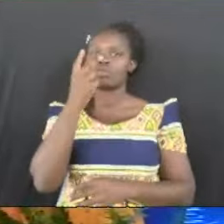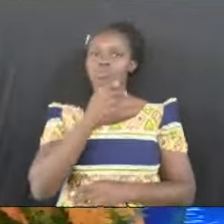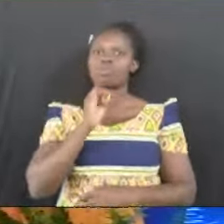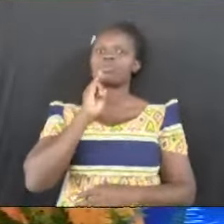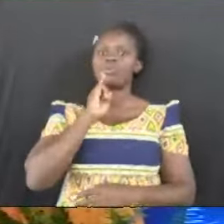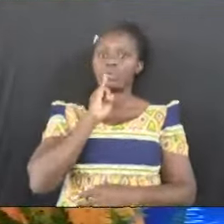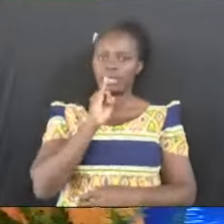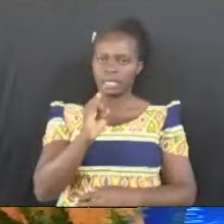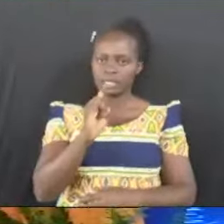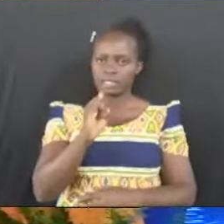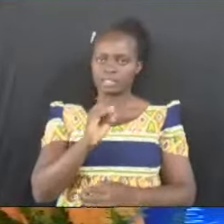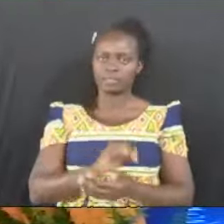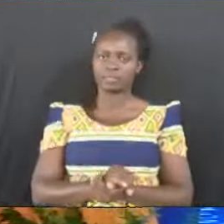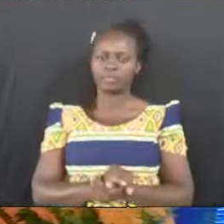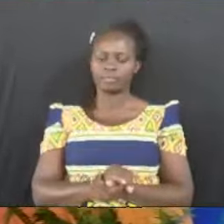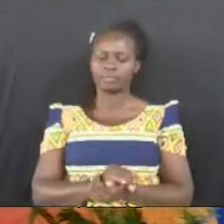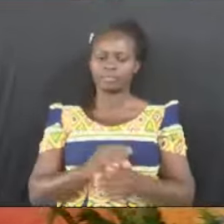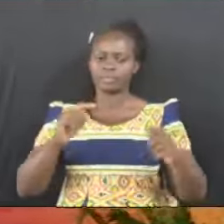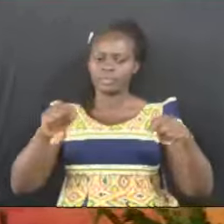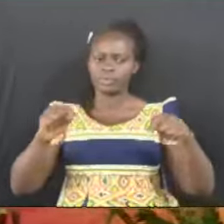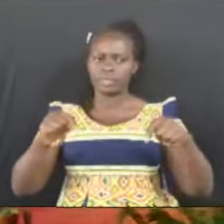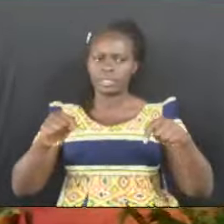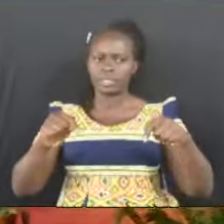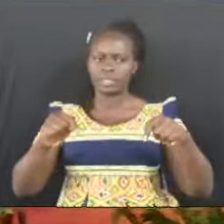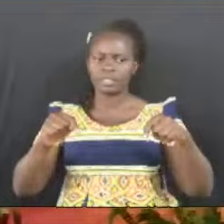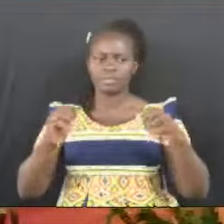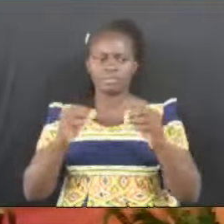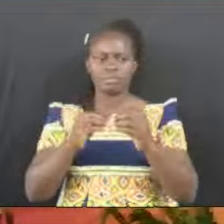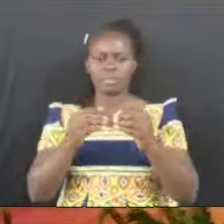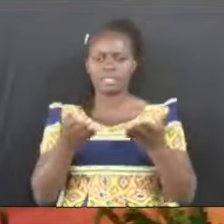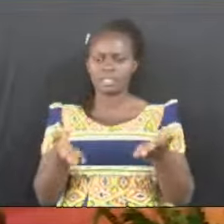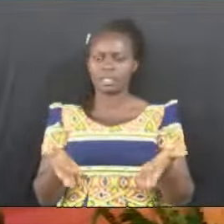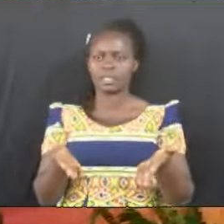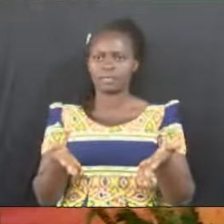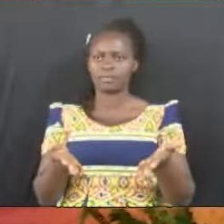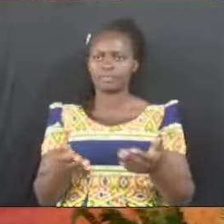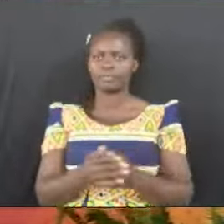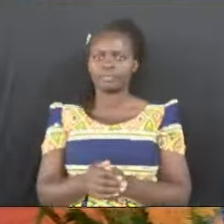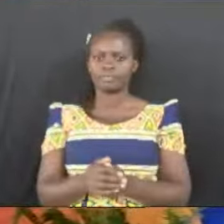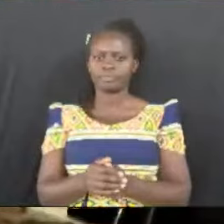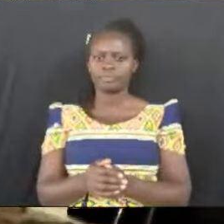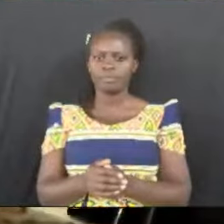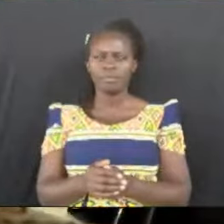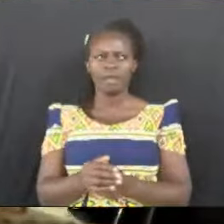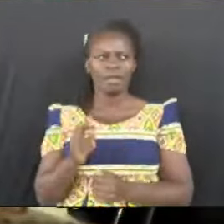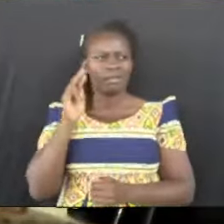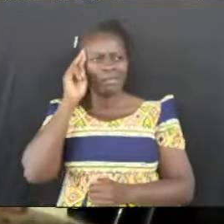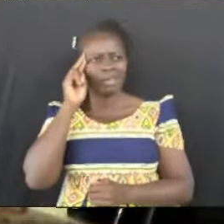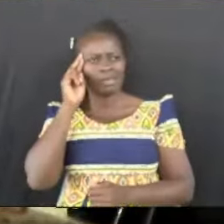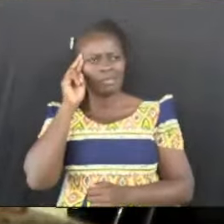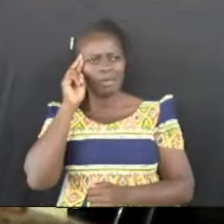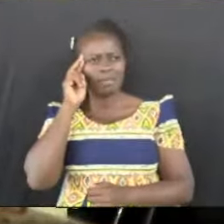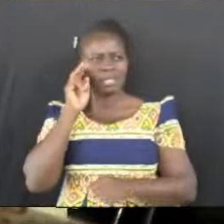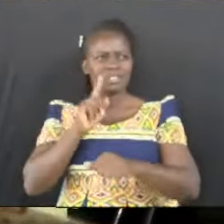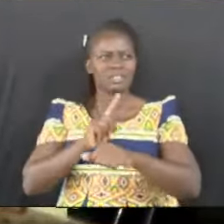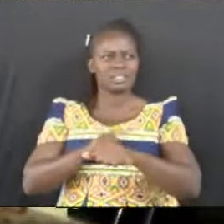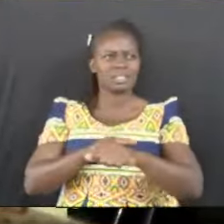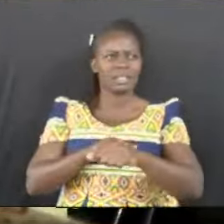I, we can be conjugated. Yesterday, as I was flying to Nairobi, I can